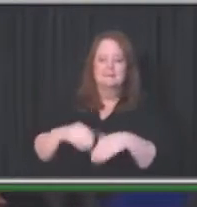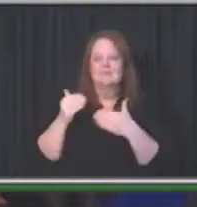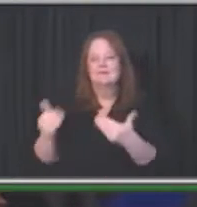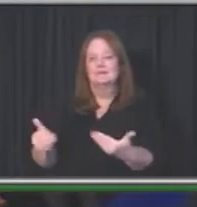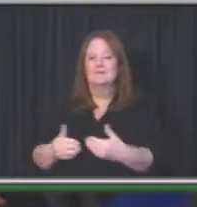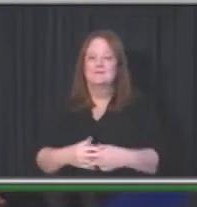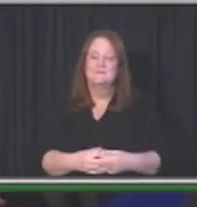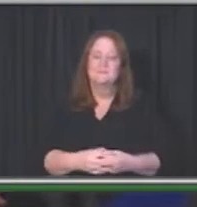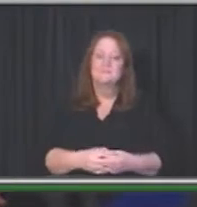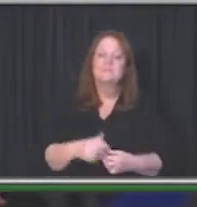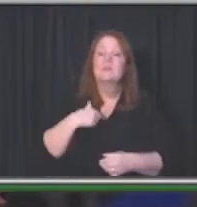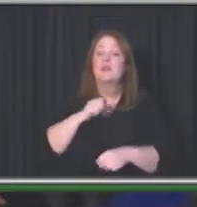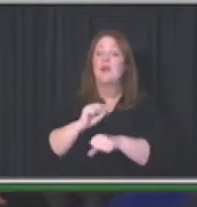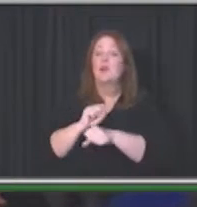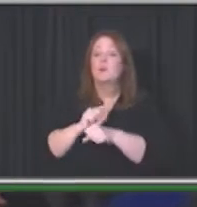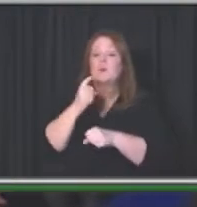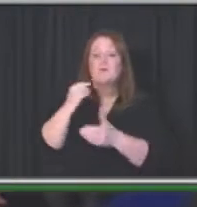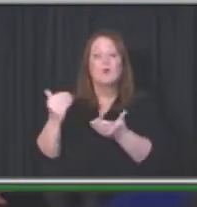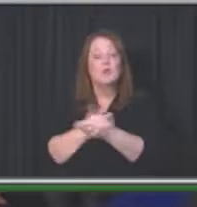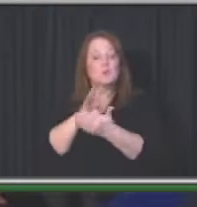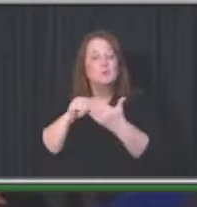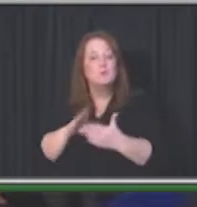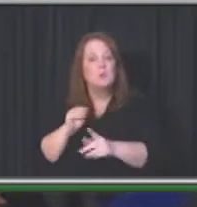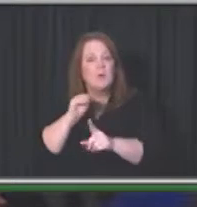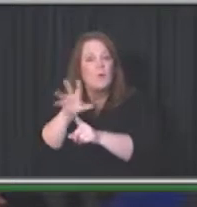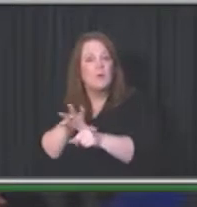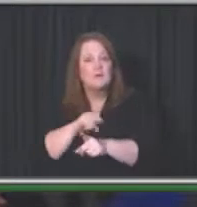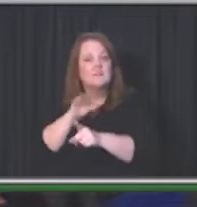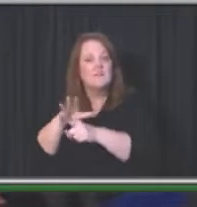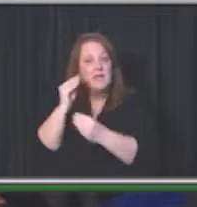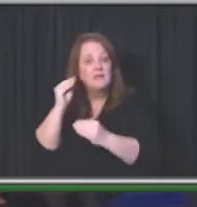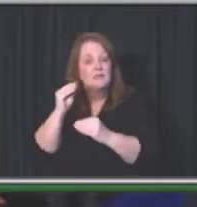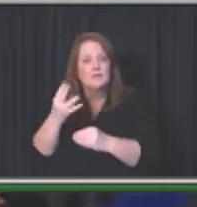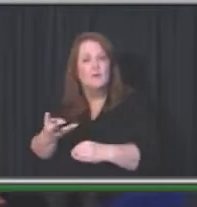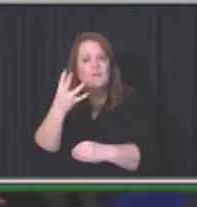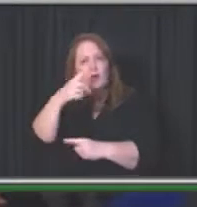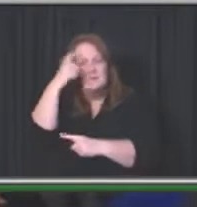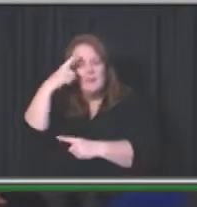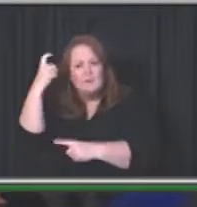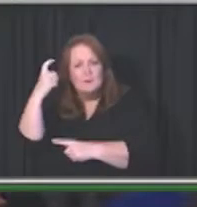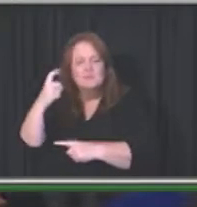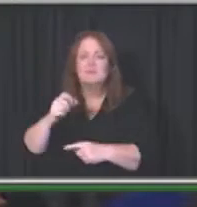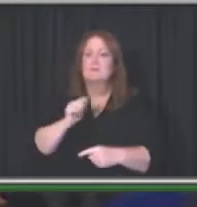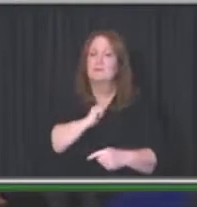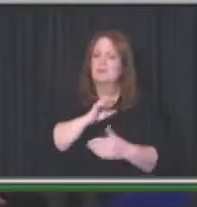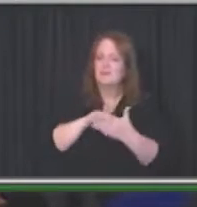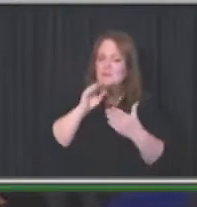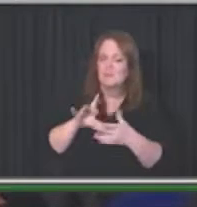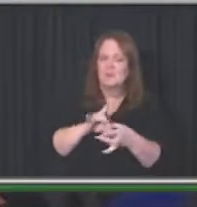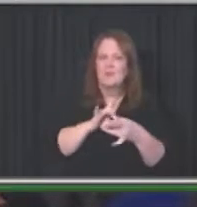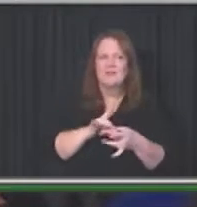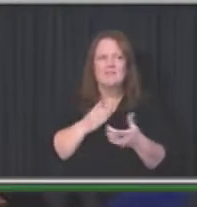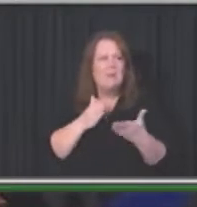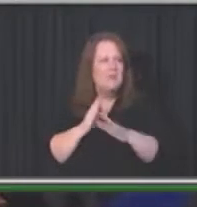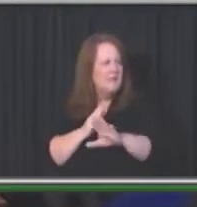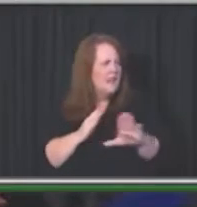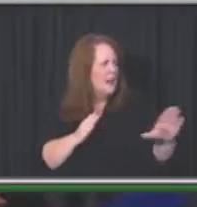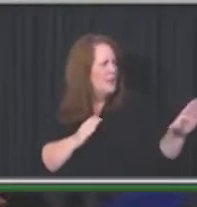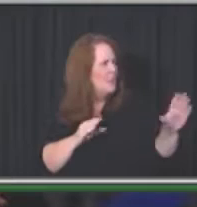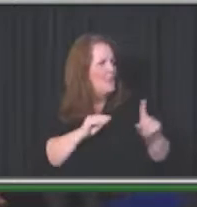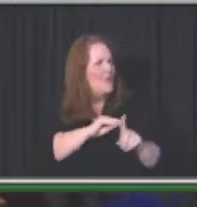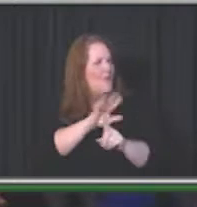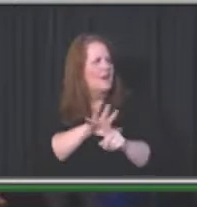I worked for new student orientation for 4 summers, one of which being a student coordinator. I may have been some people's orientation leader out